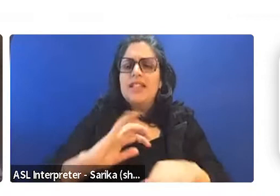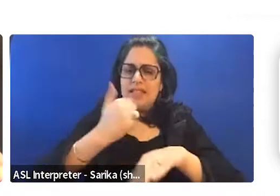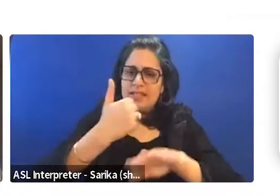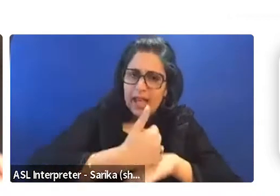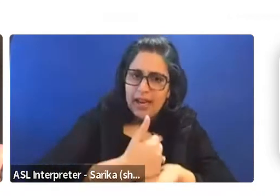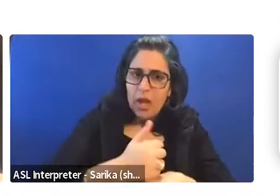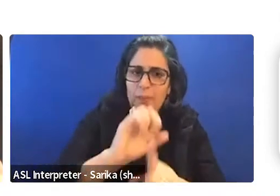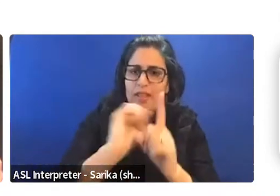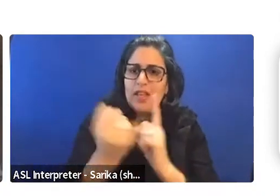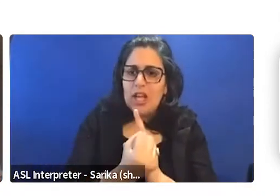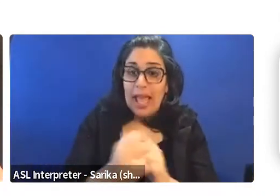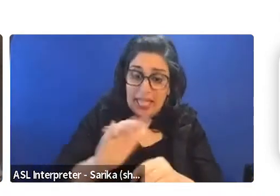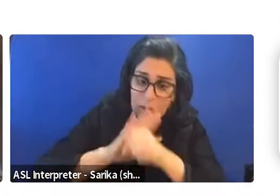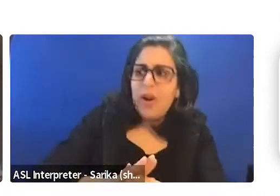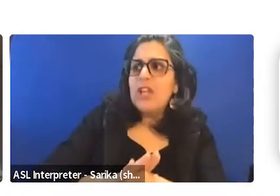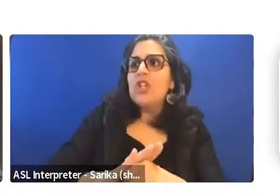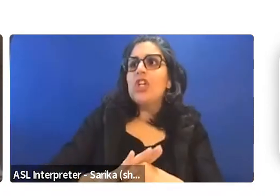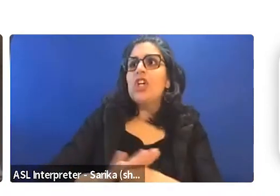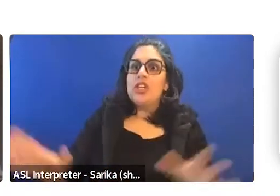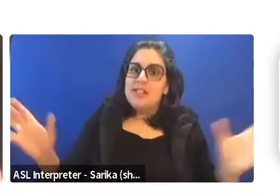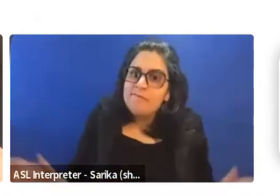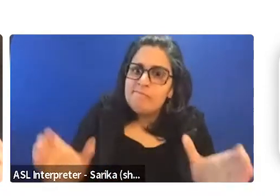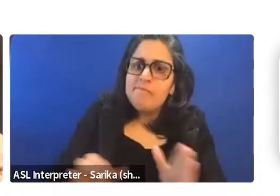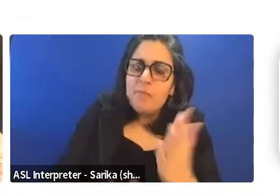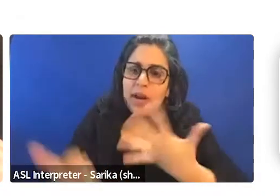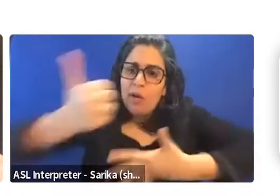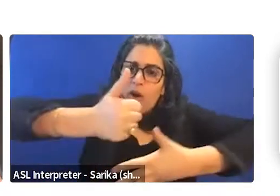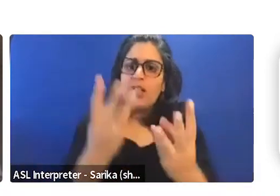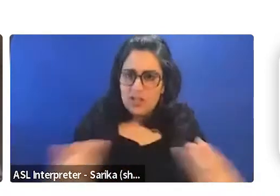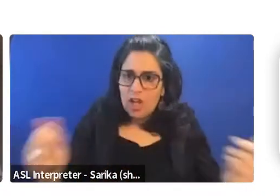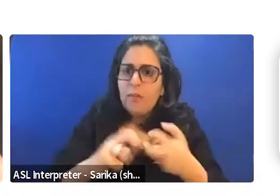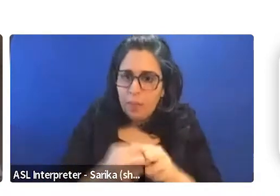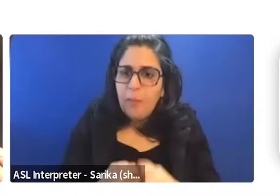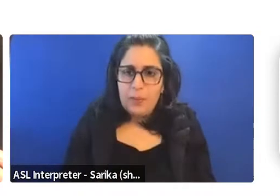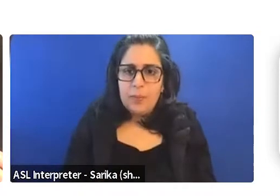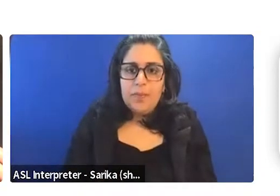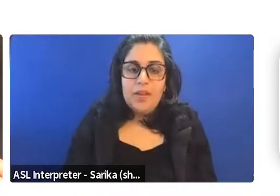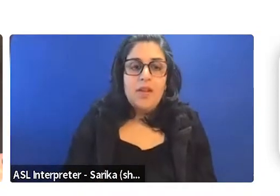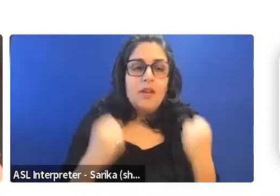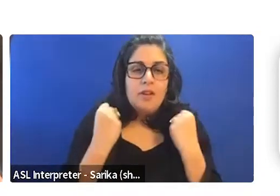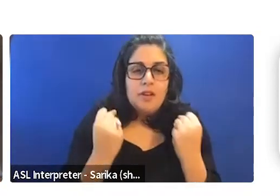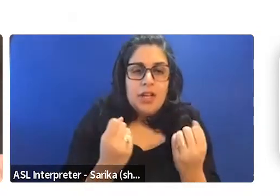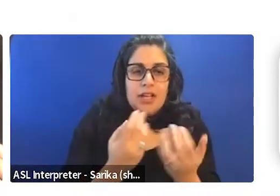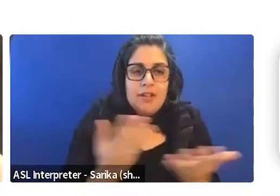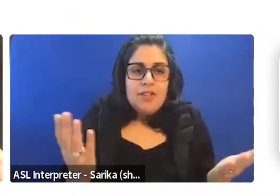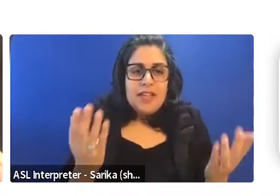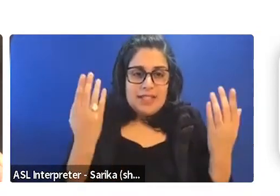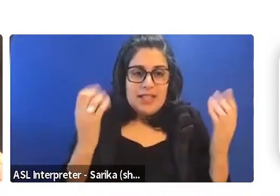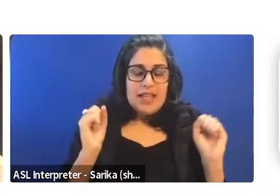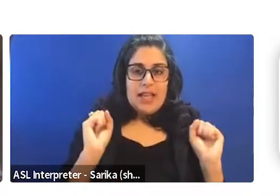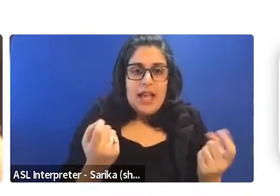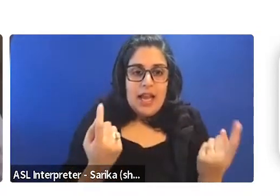guys make it a priority to solve this problem. So there are a few things that can be done, right? The